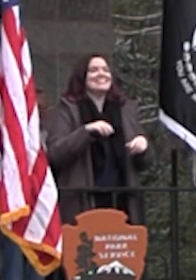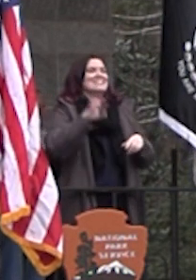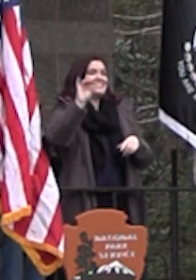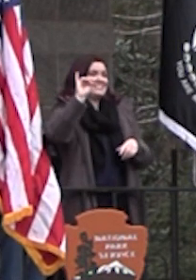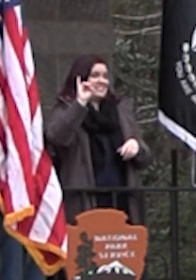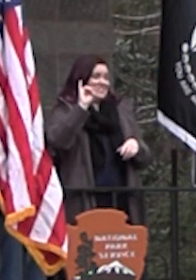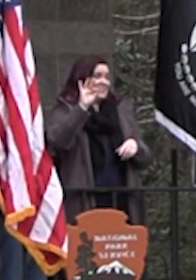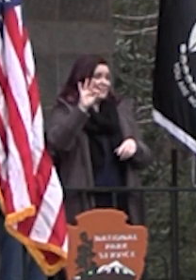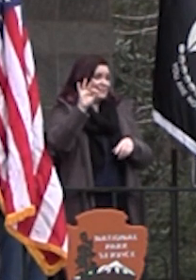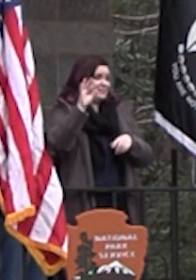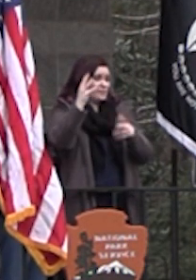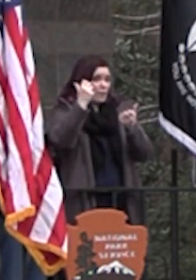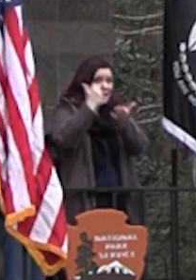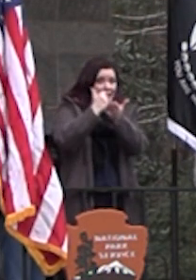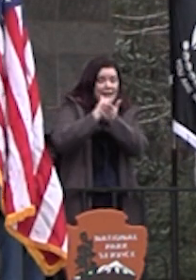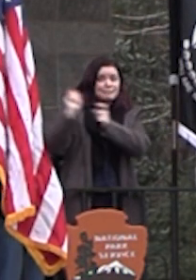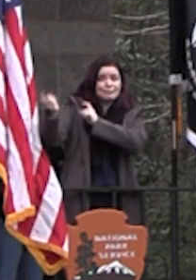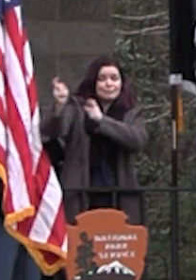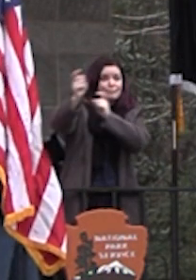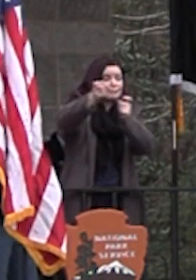you want to help with wreaths